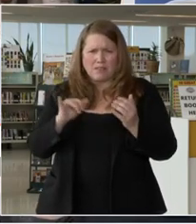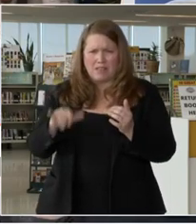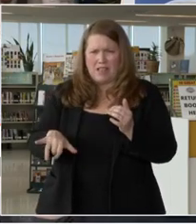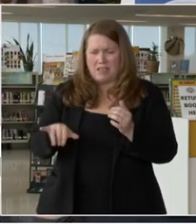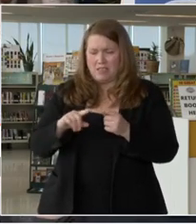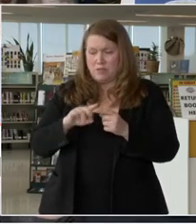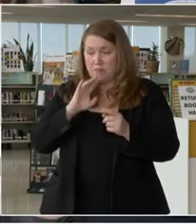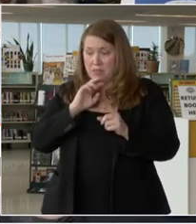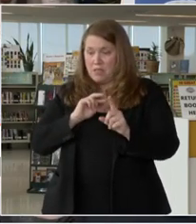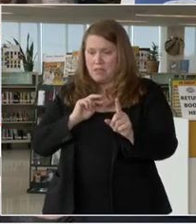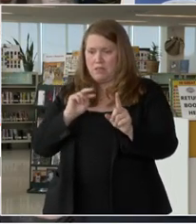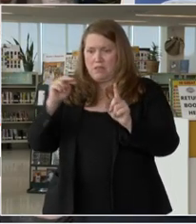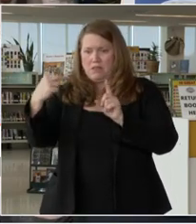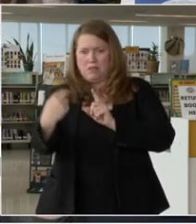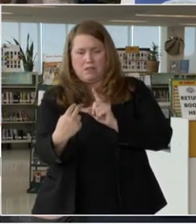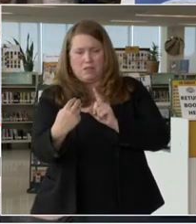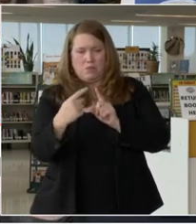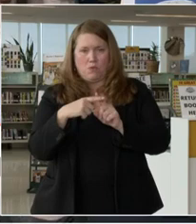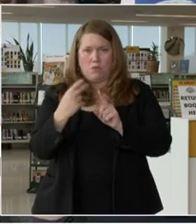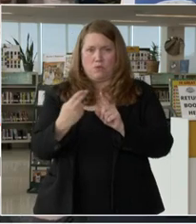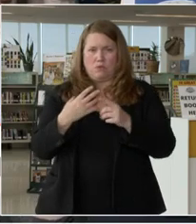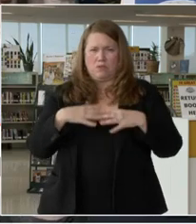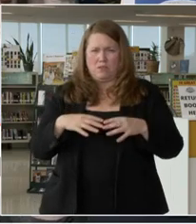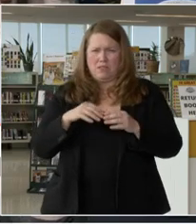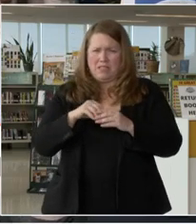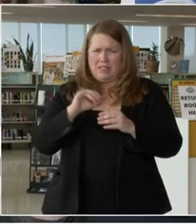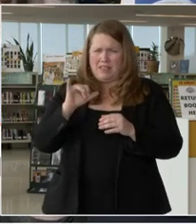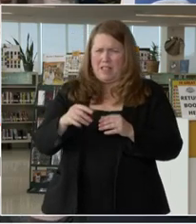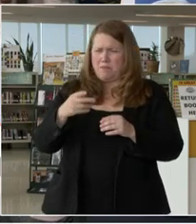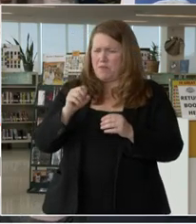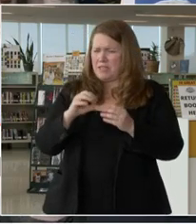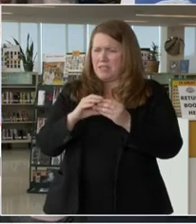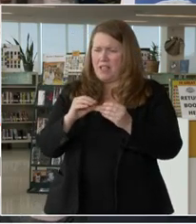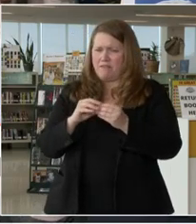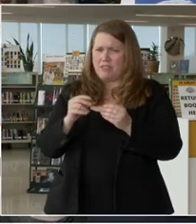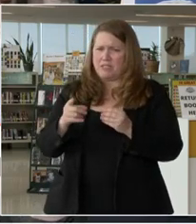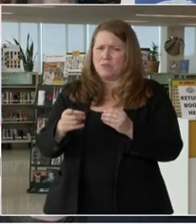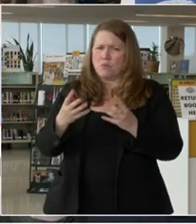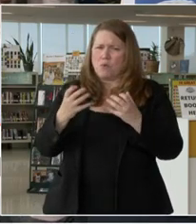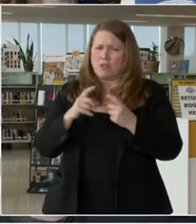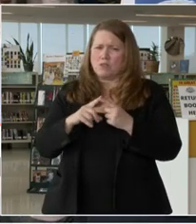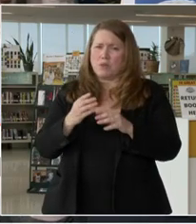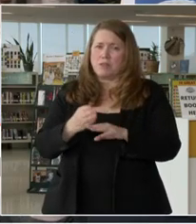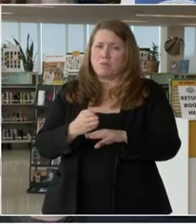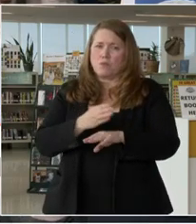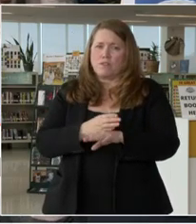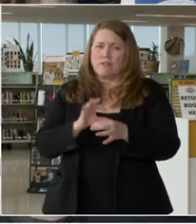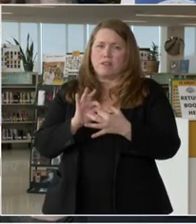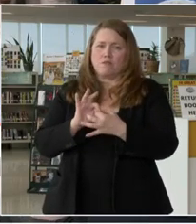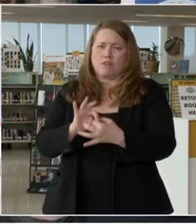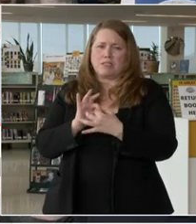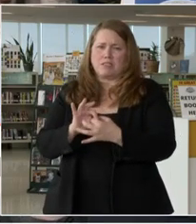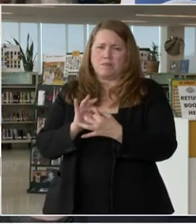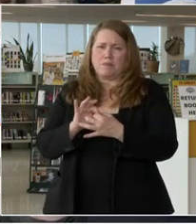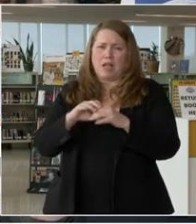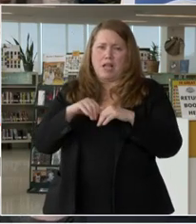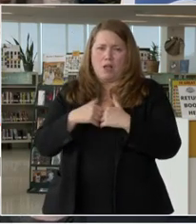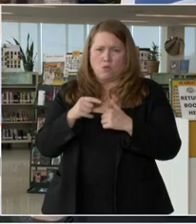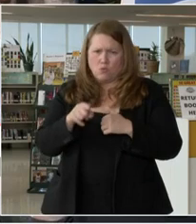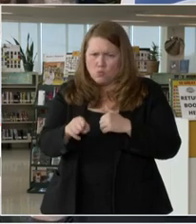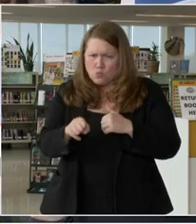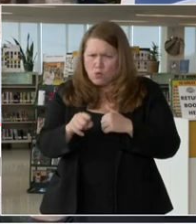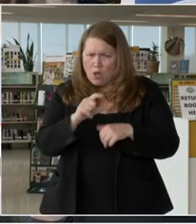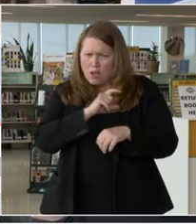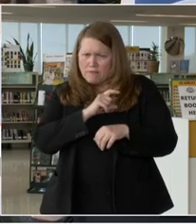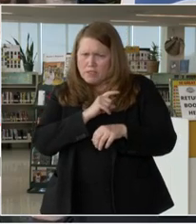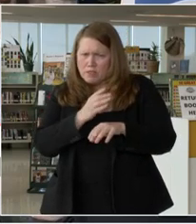shoes. But in that press conference, you were mentioning, you know, wanting to improve that relationship. Have you and your officers seen any